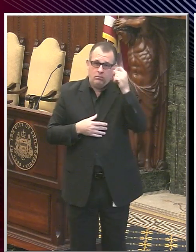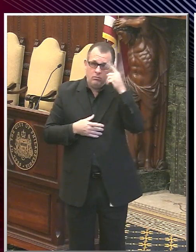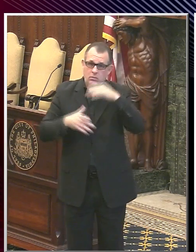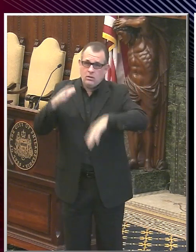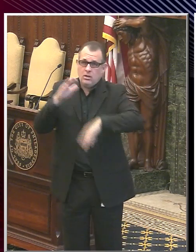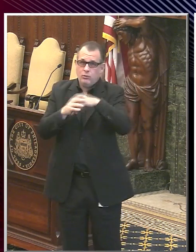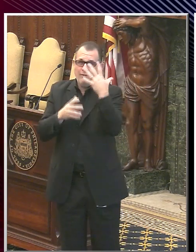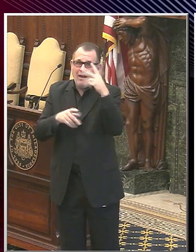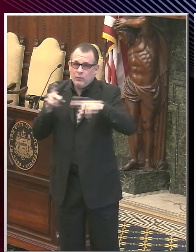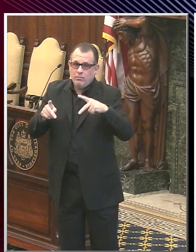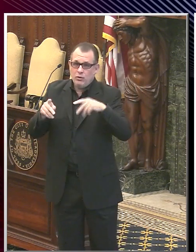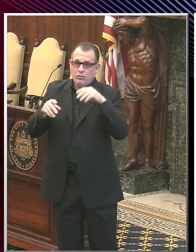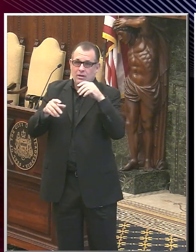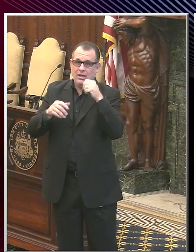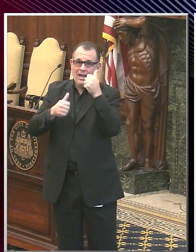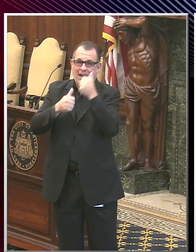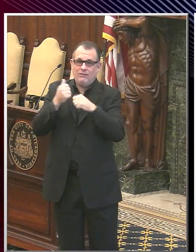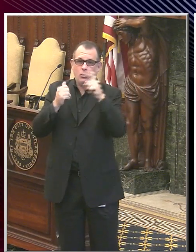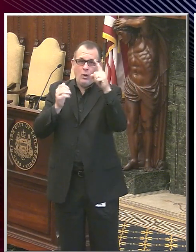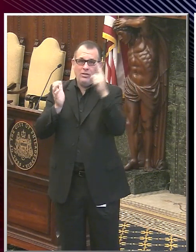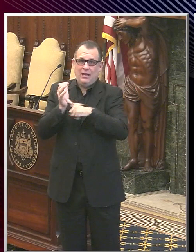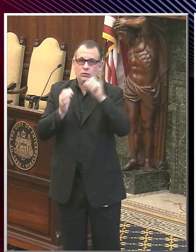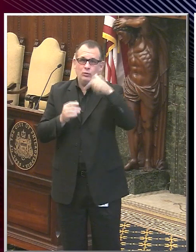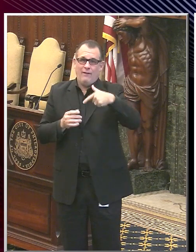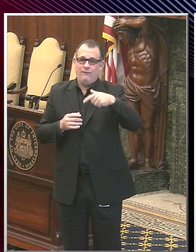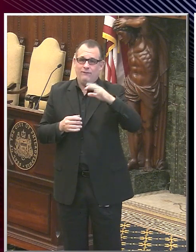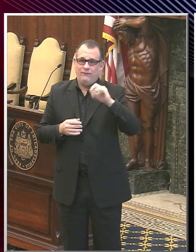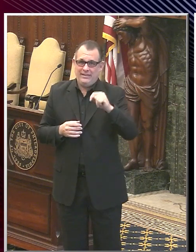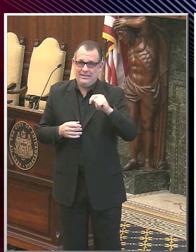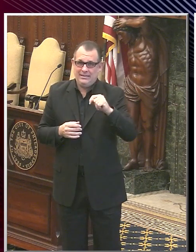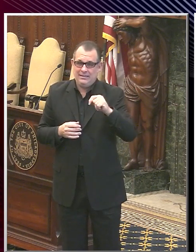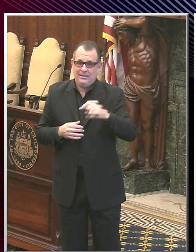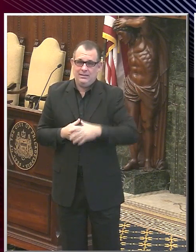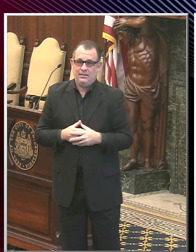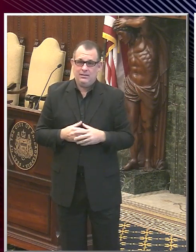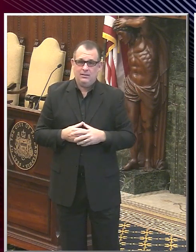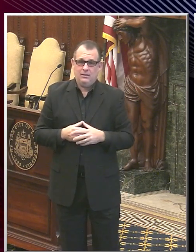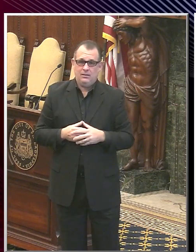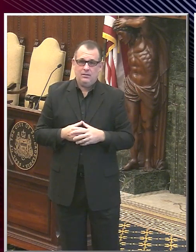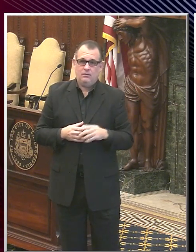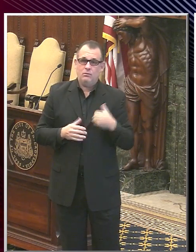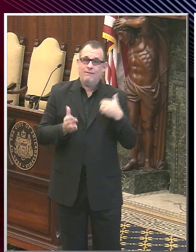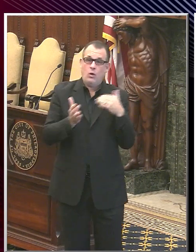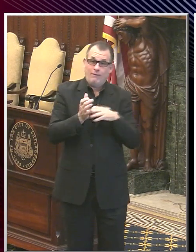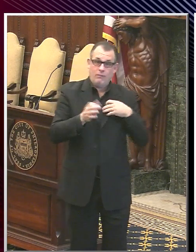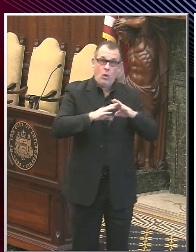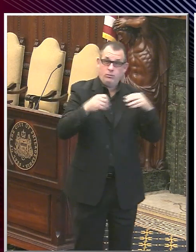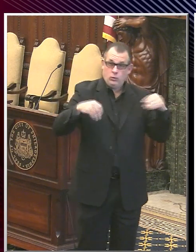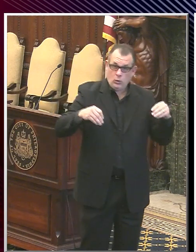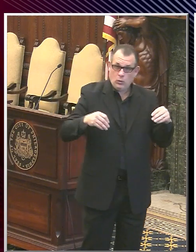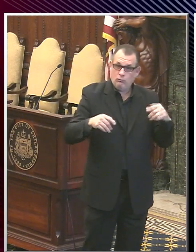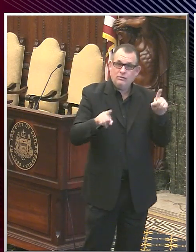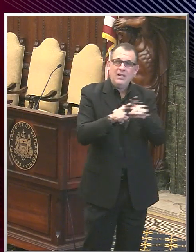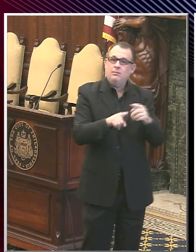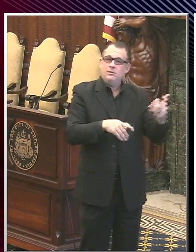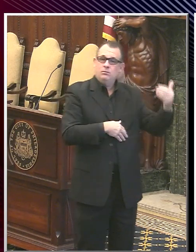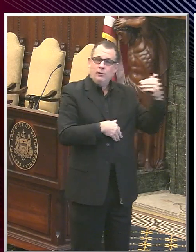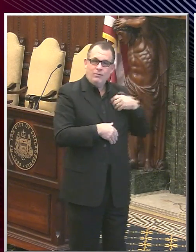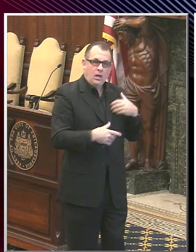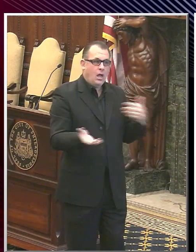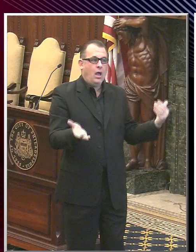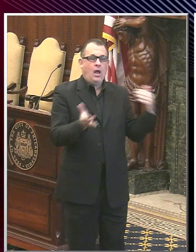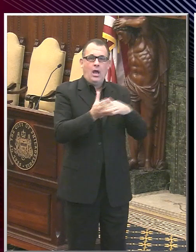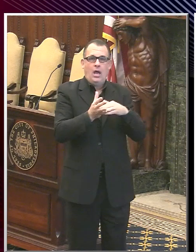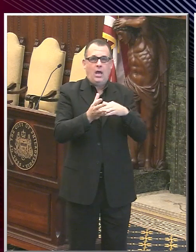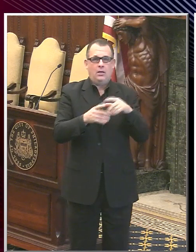per 1,000 square feet. This was the density we allowed when we first reopened retail stores. But since then, the stores have generally stopped enforcing